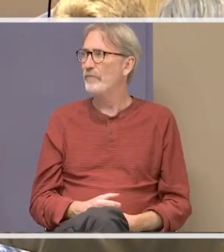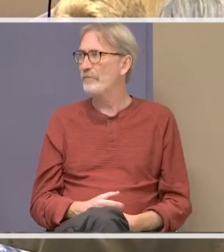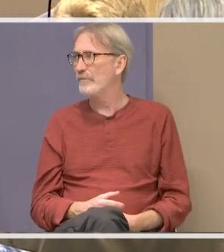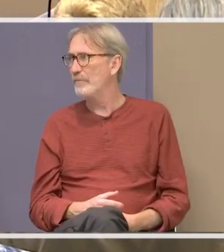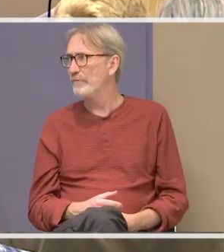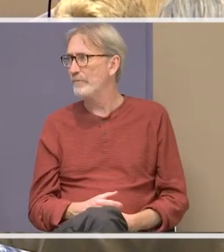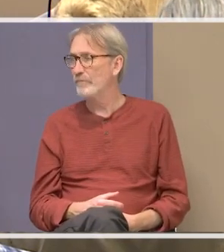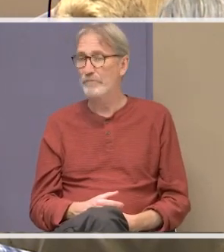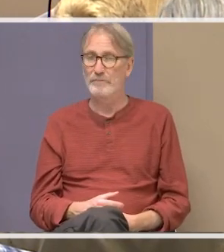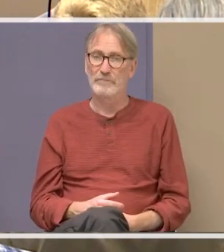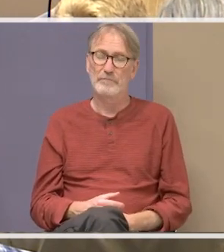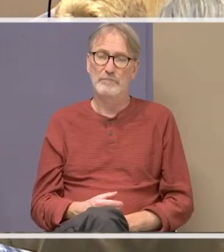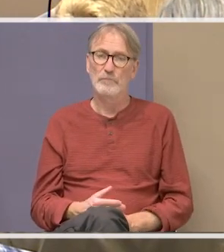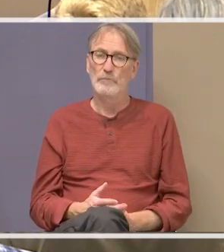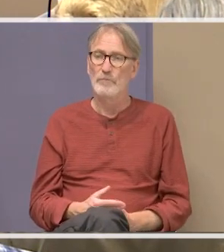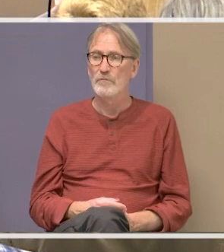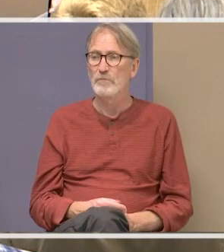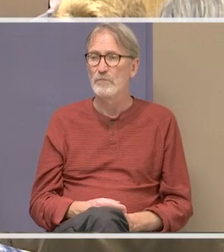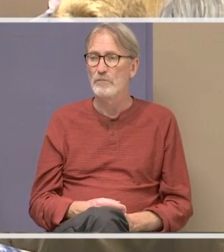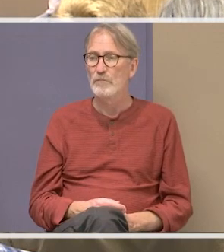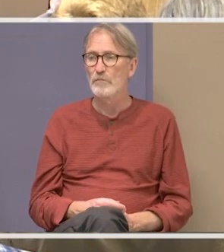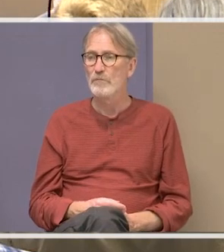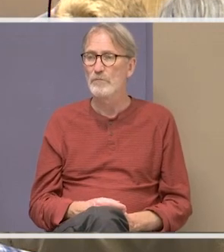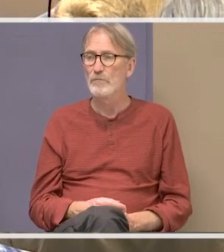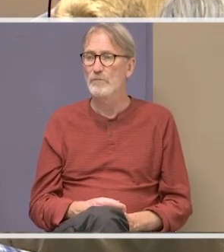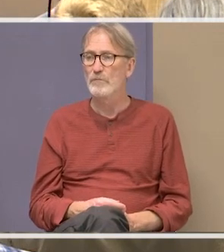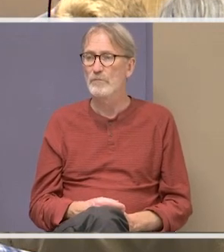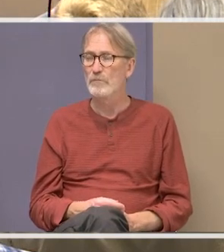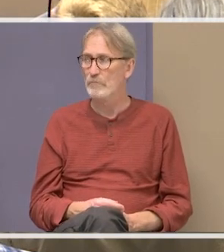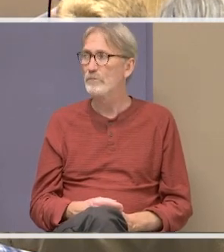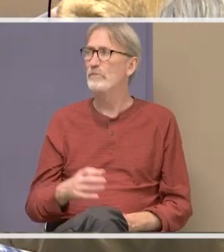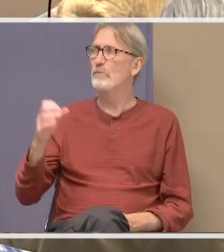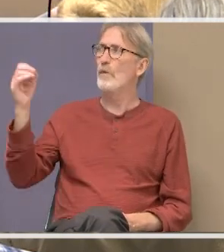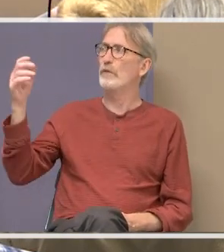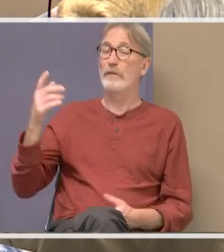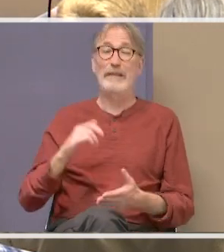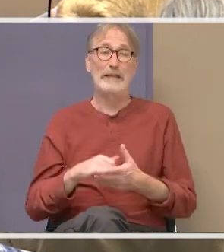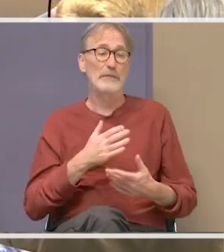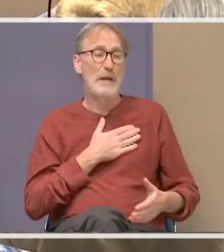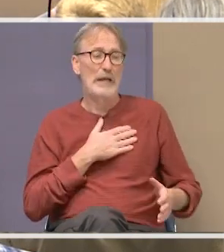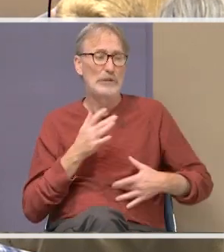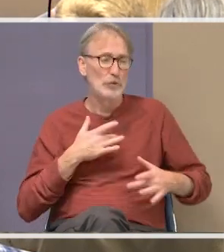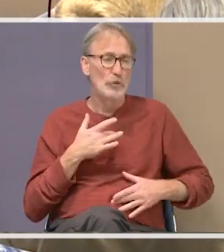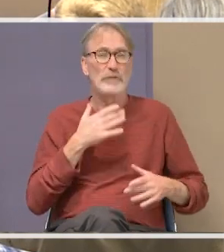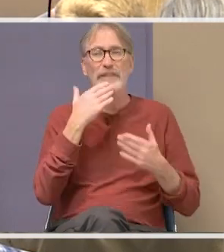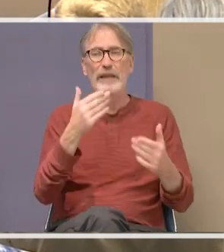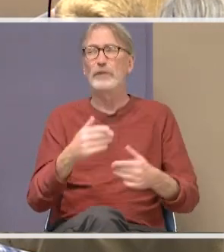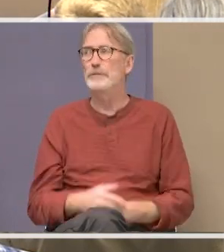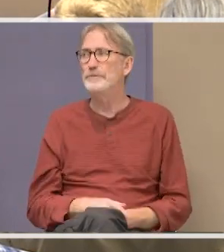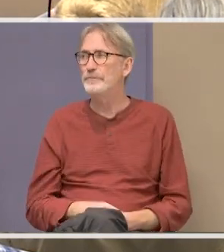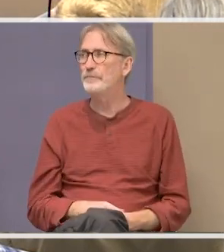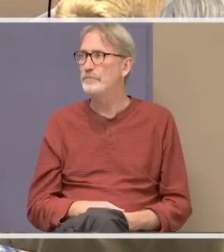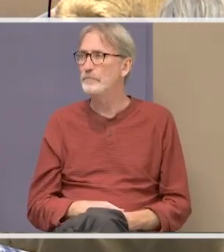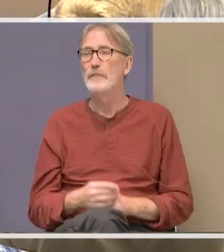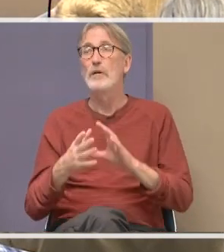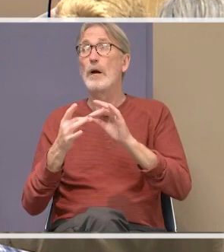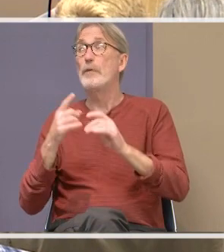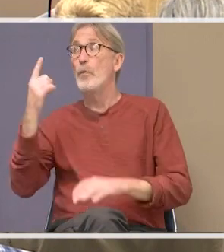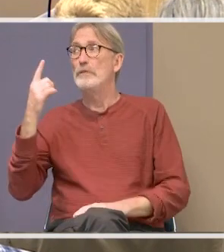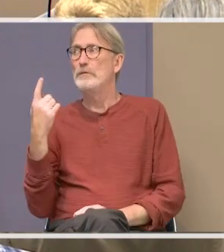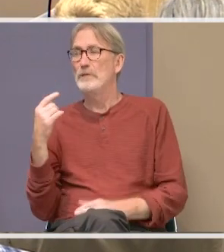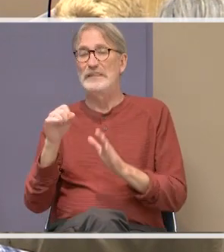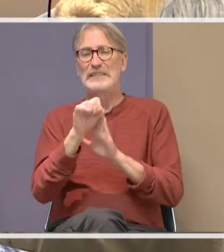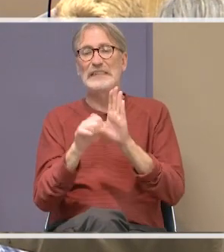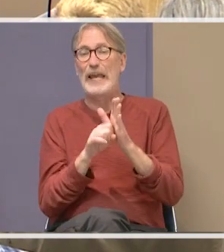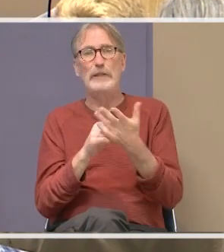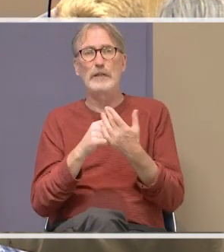in this process. All right. Those are my main comments. Thank you. Comment 1, this is a